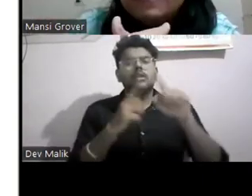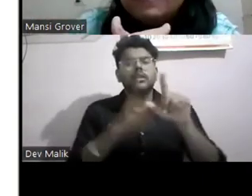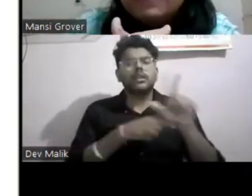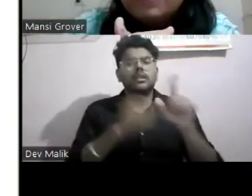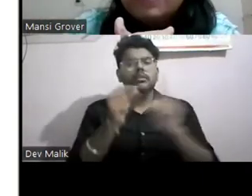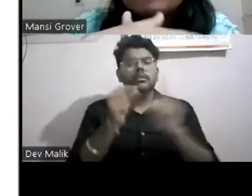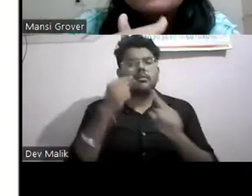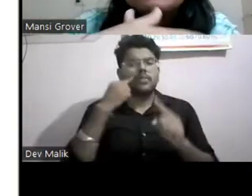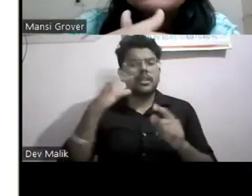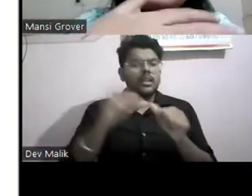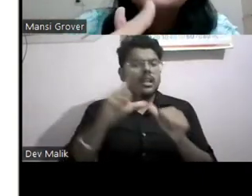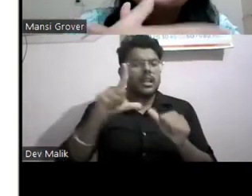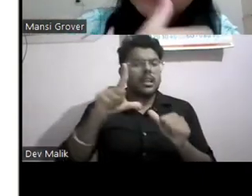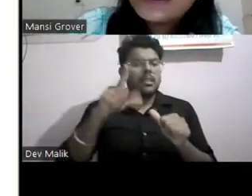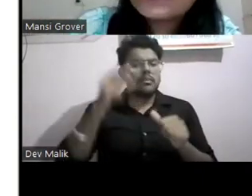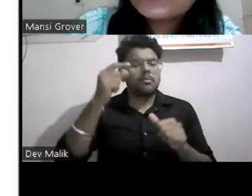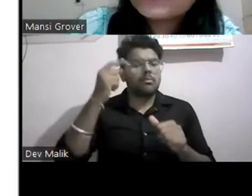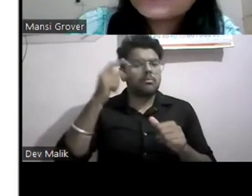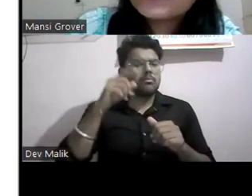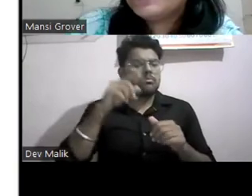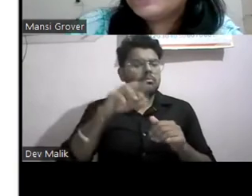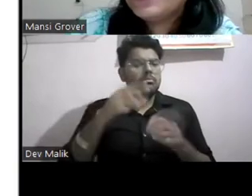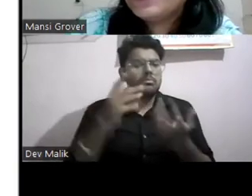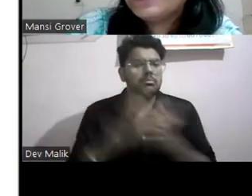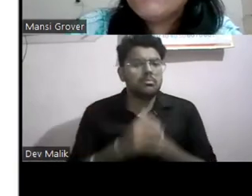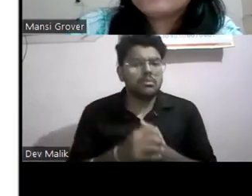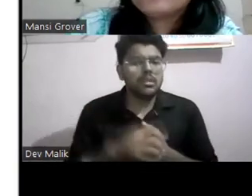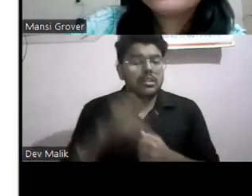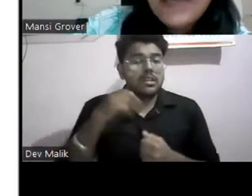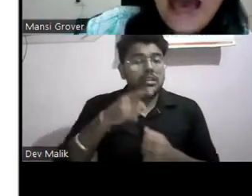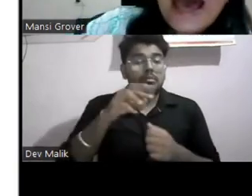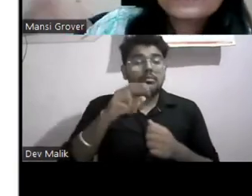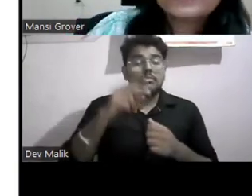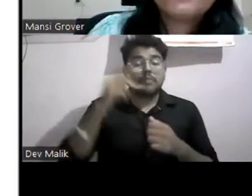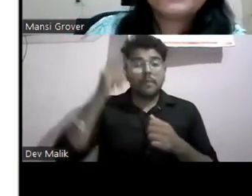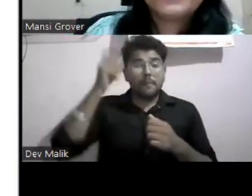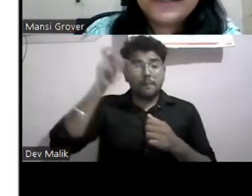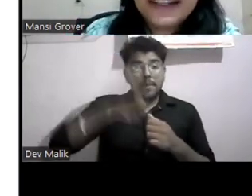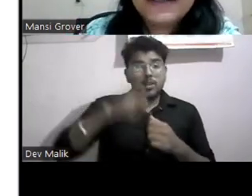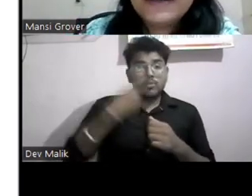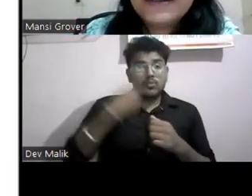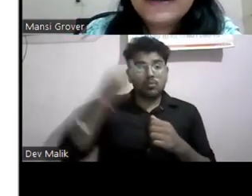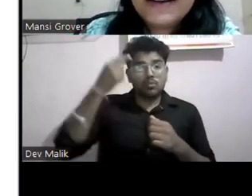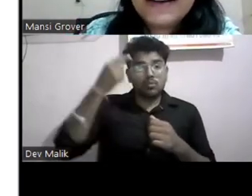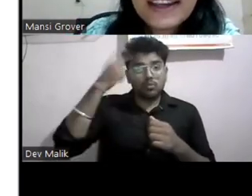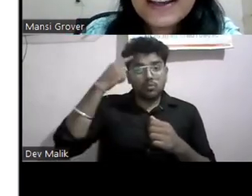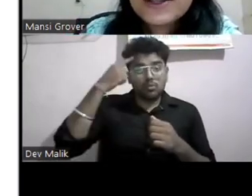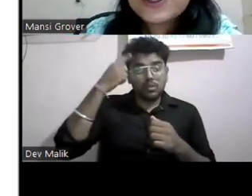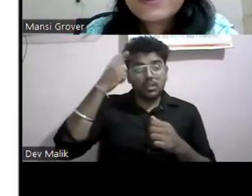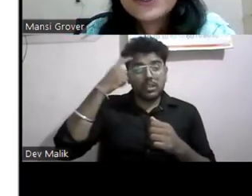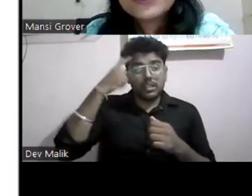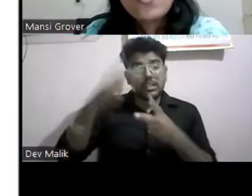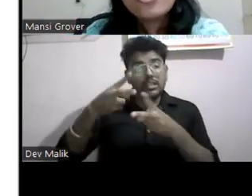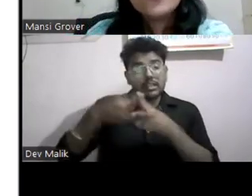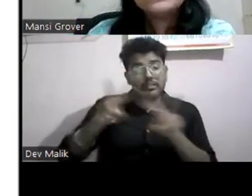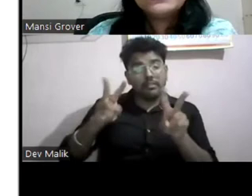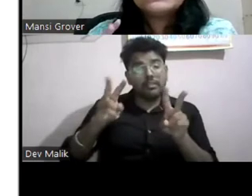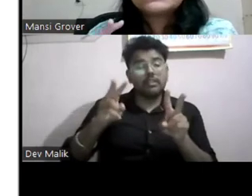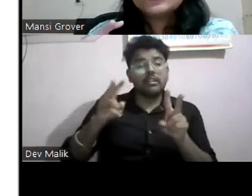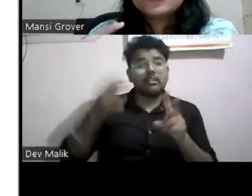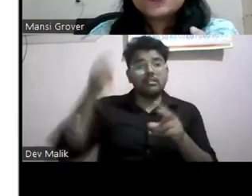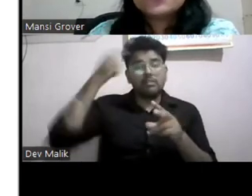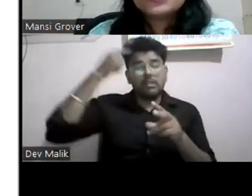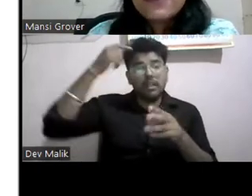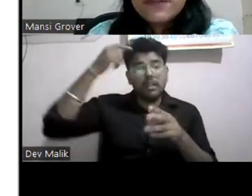differently, which will perceive things differently, which will act differently, right? So when we talk about